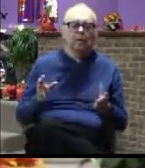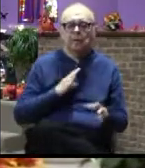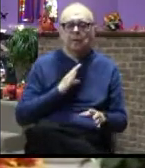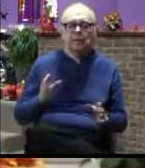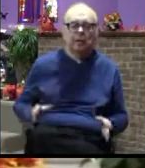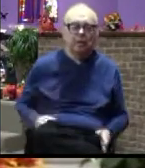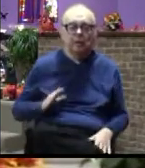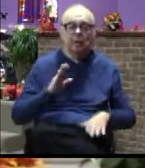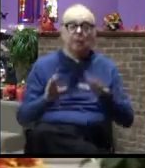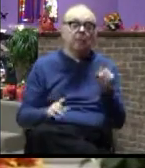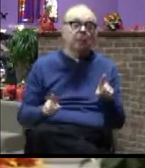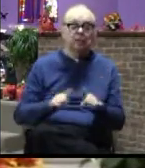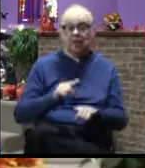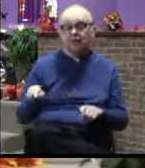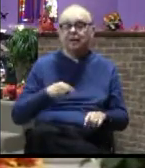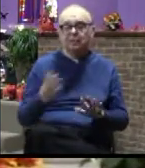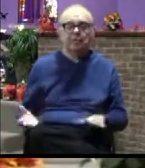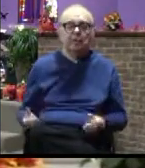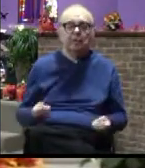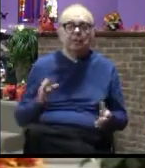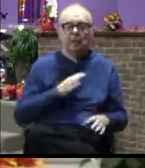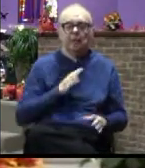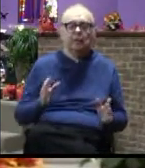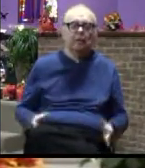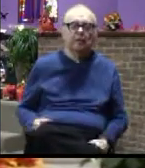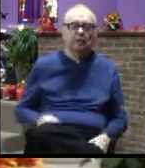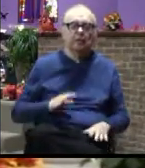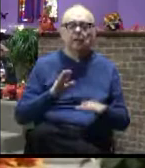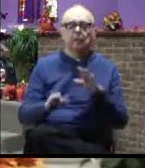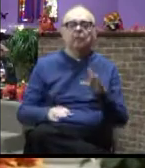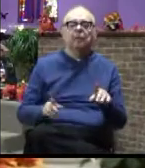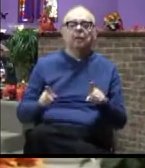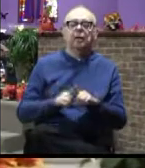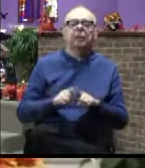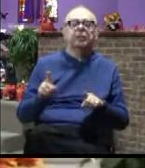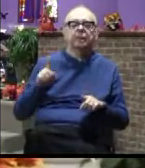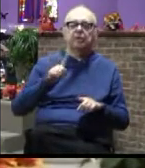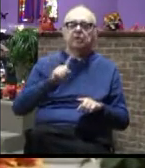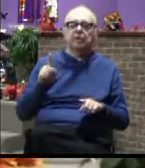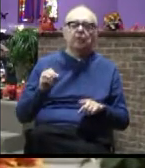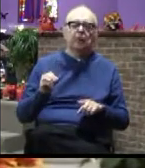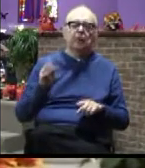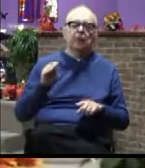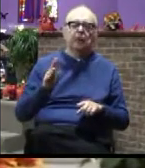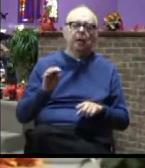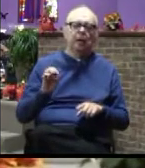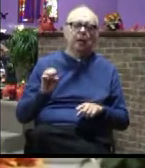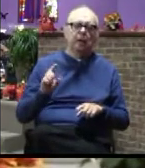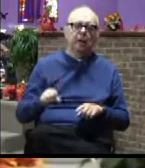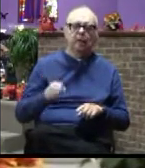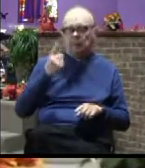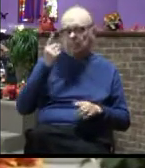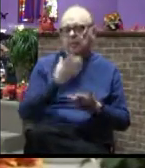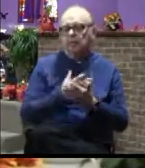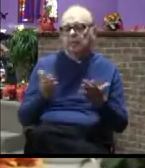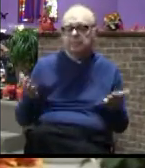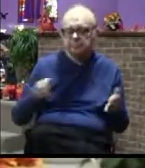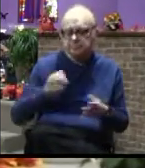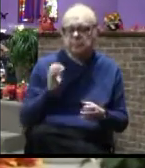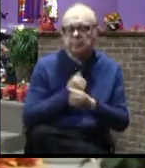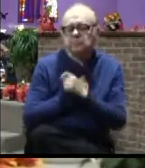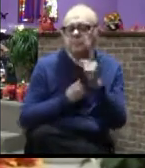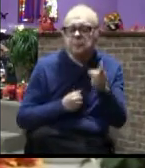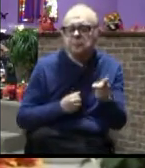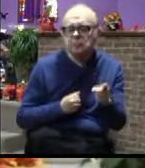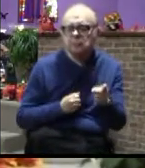of Christians walk around like they're dead. And even though a lot of Christians walk around like they're zombies. Ladies and gentlemen, you need to understand something.